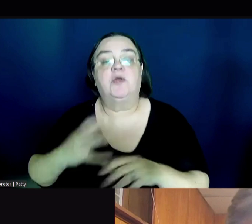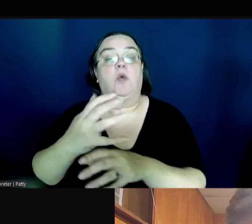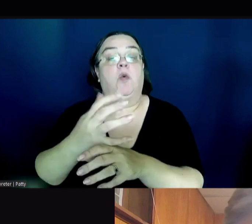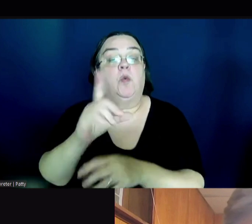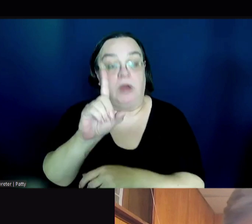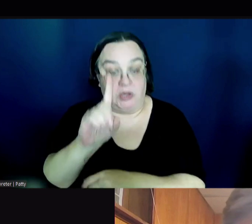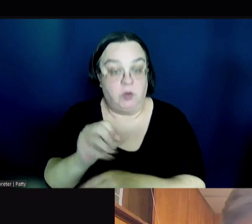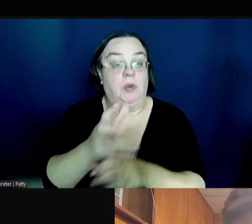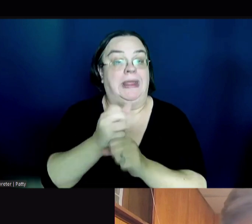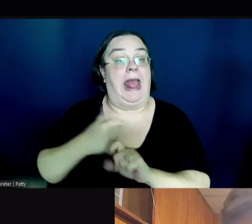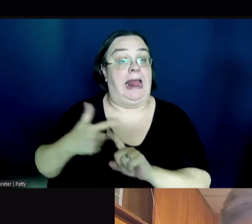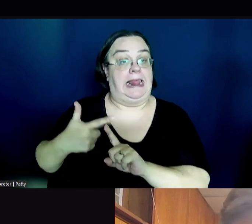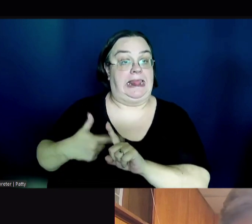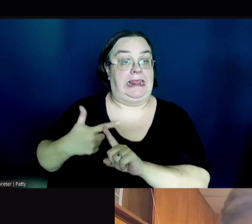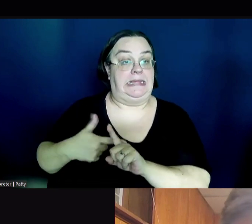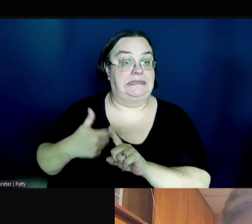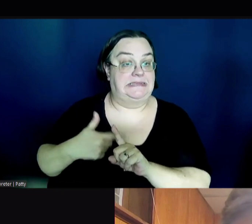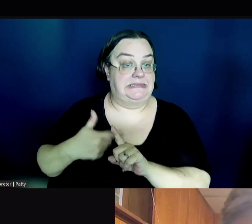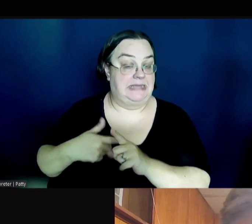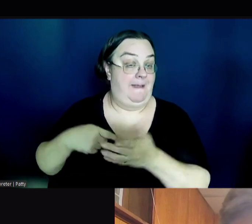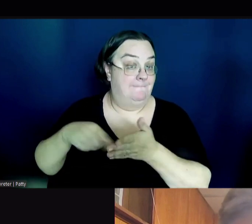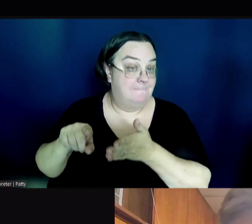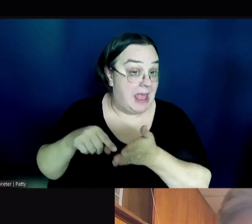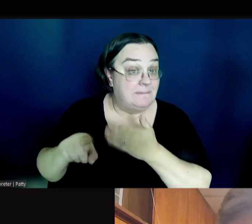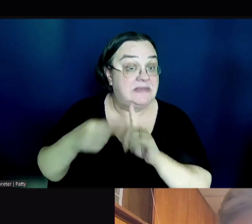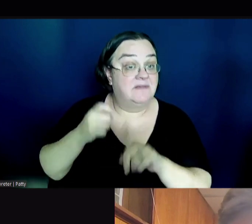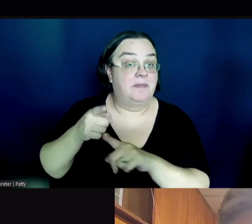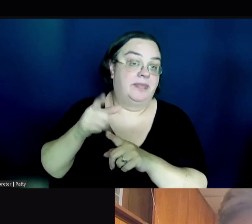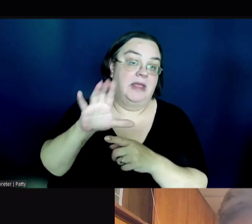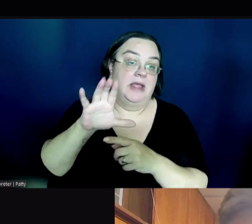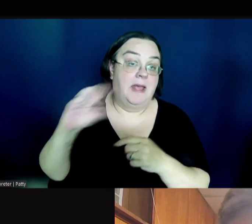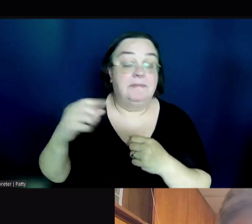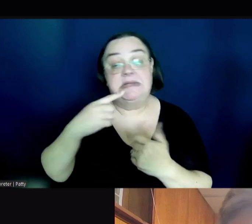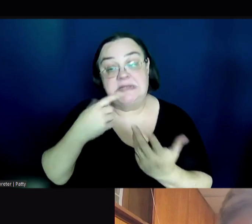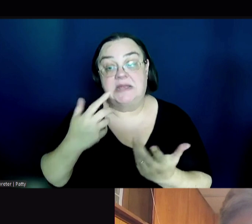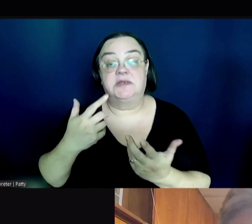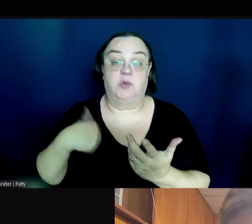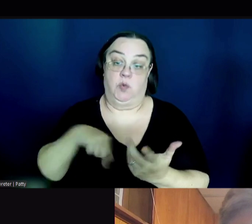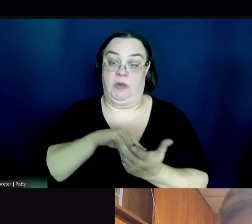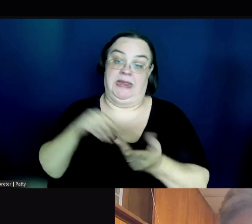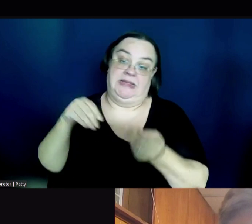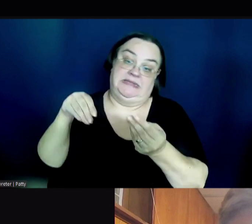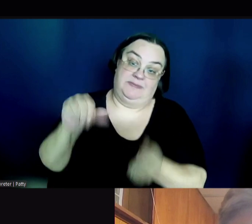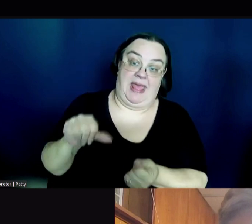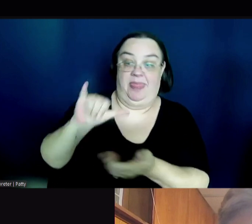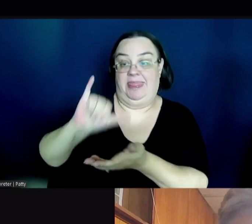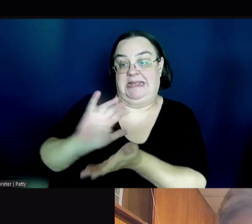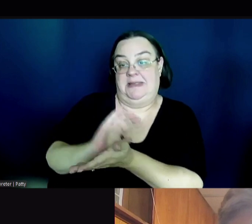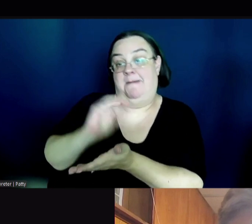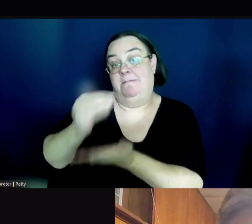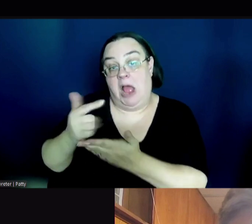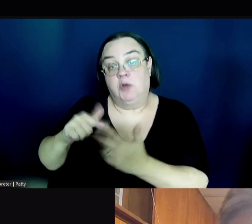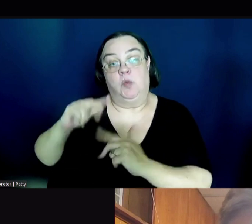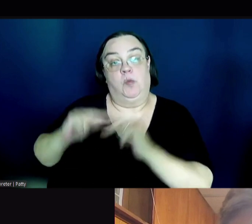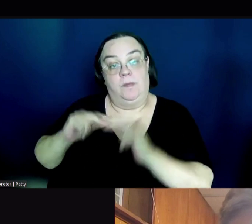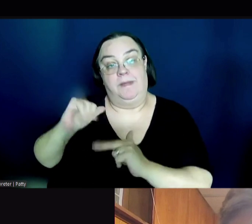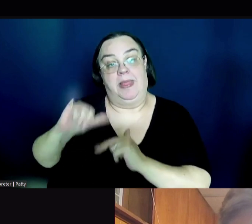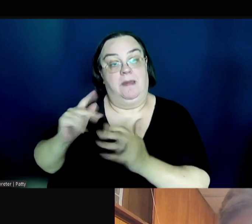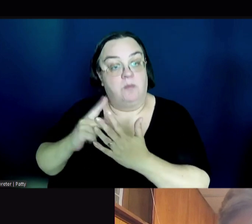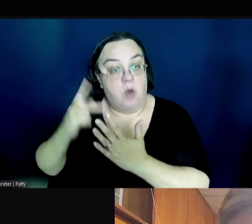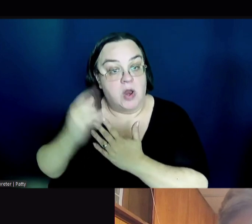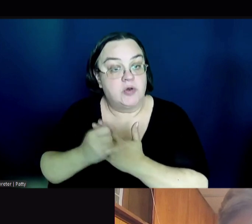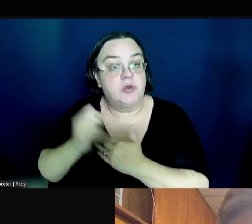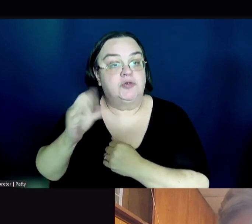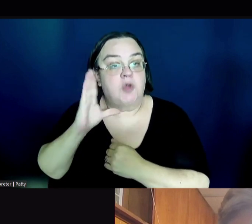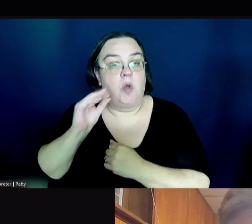on basically the company says, well, we spent this much to construct this project, so we're going to pay ourselves